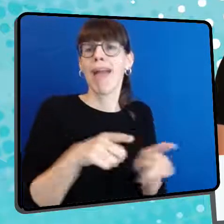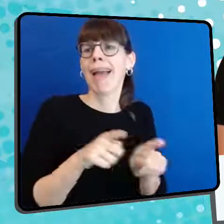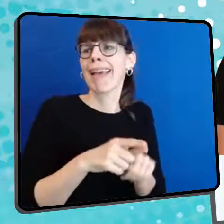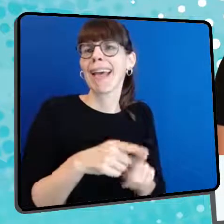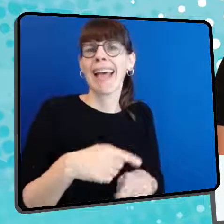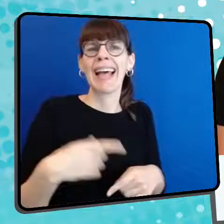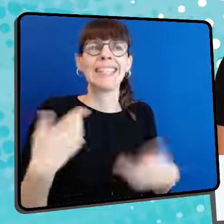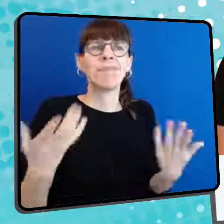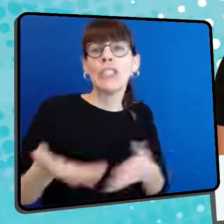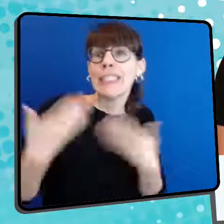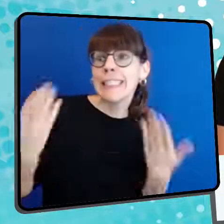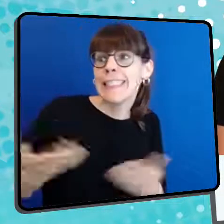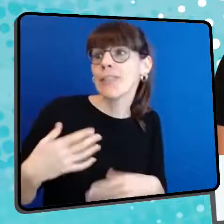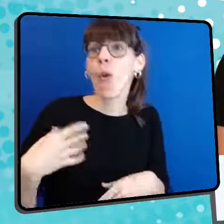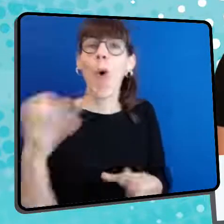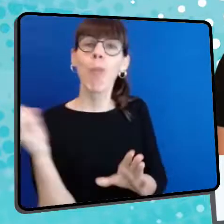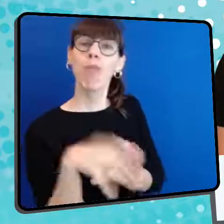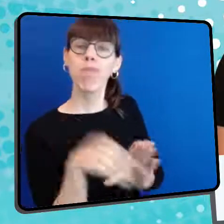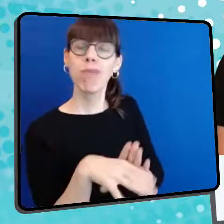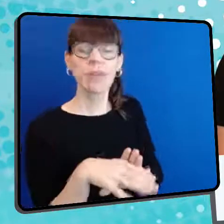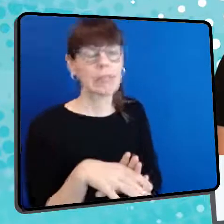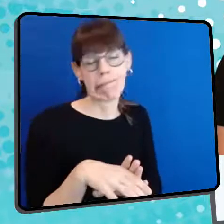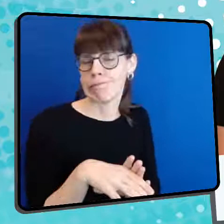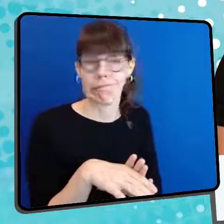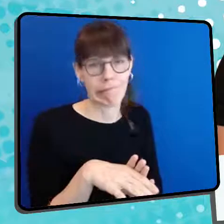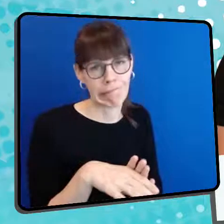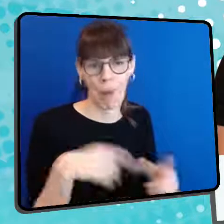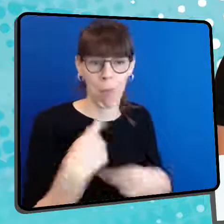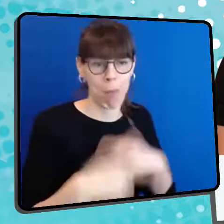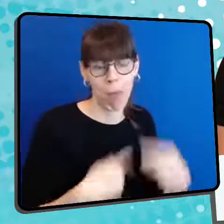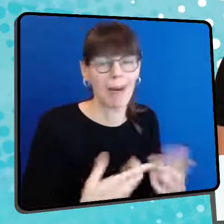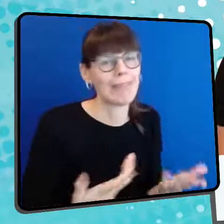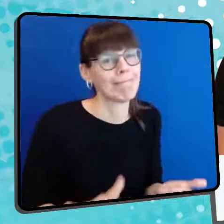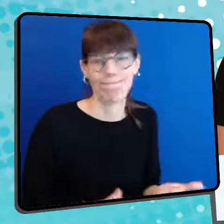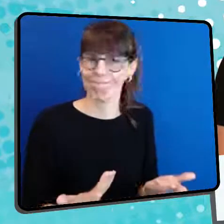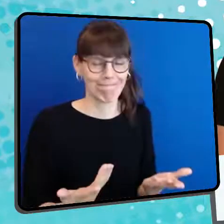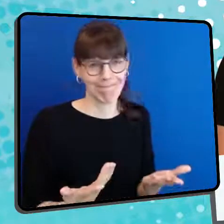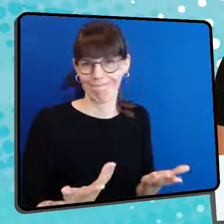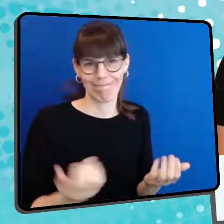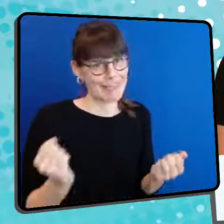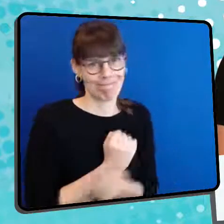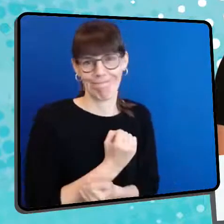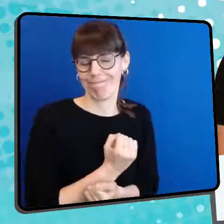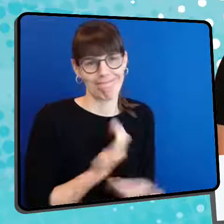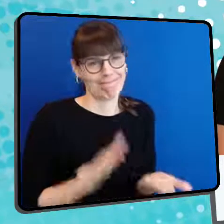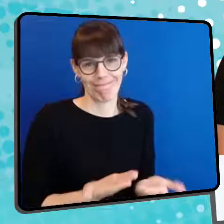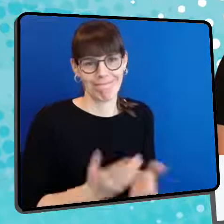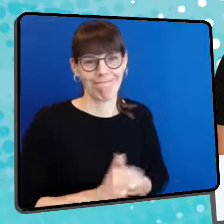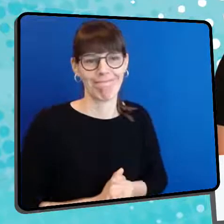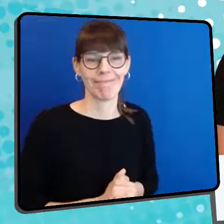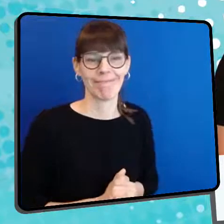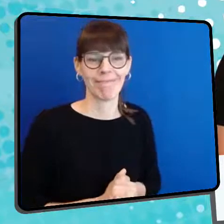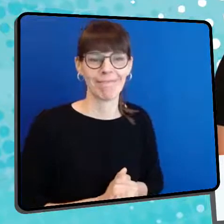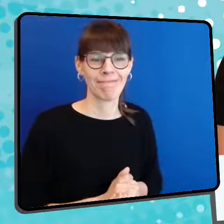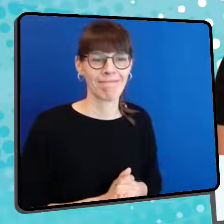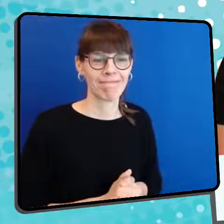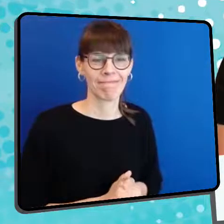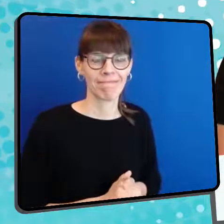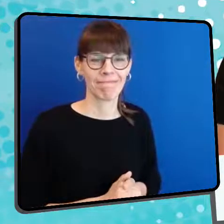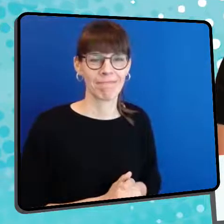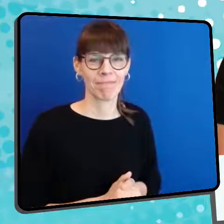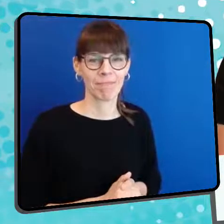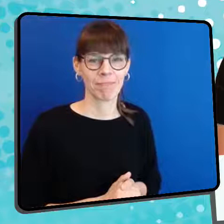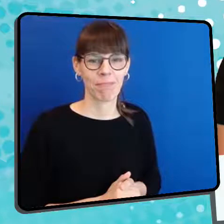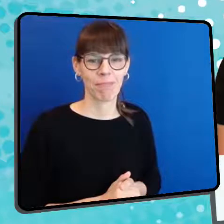going. It doesn't work that way, sadly. Not even close, I think. So, going back to this project